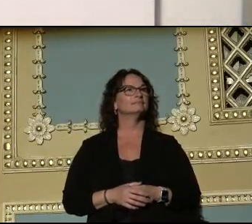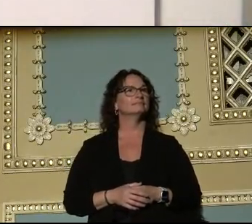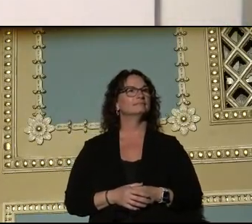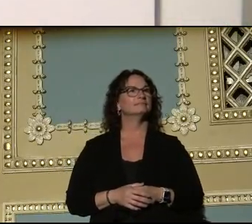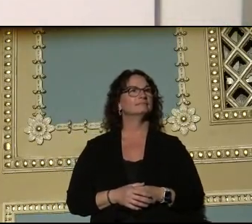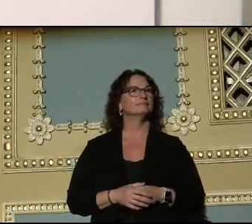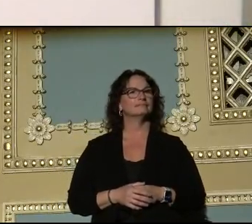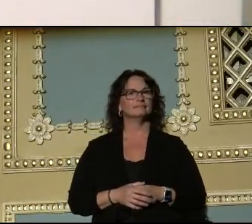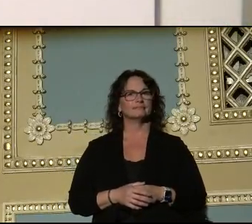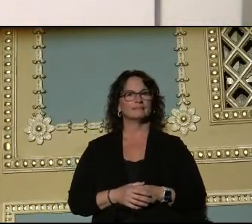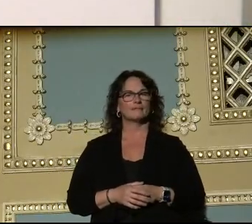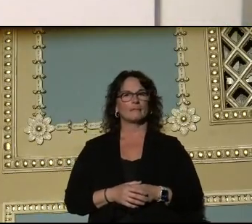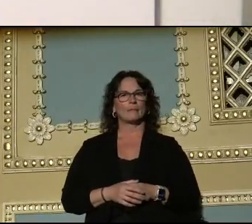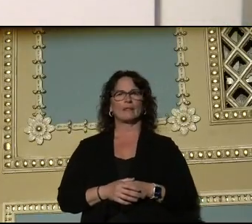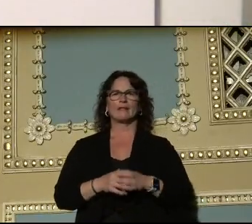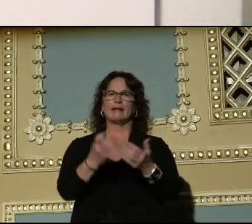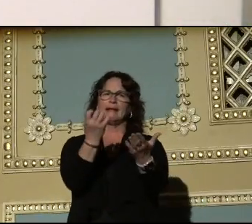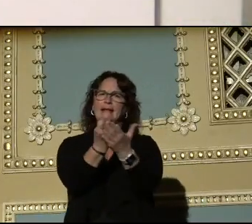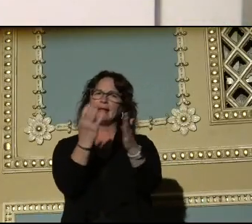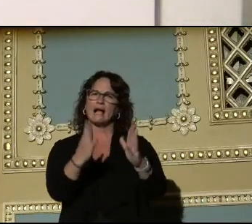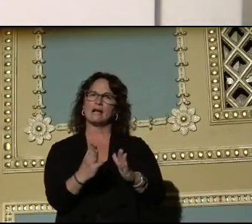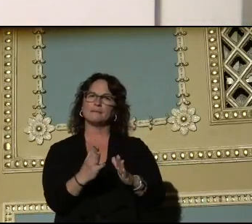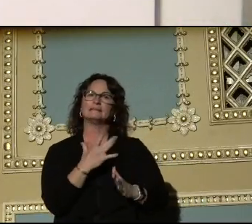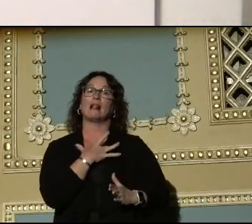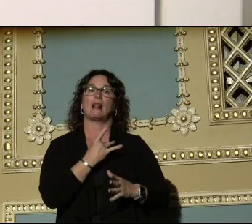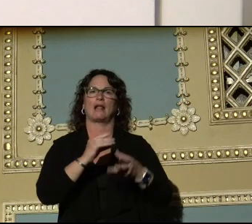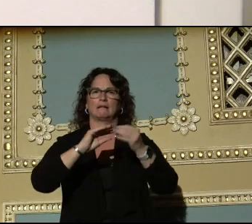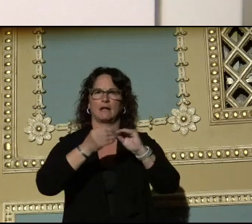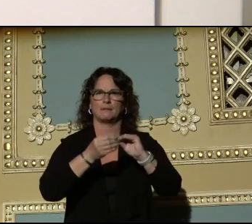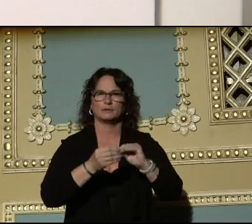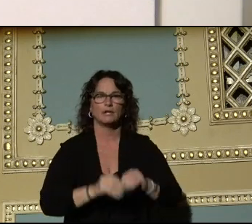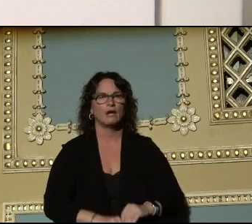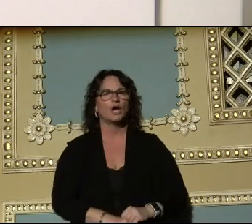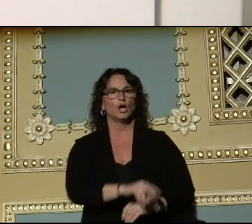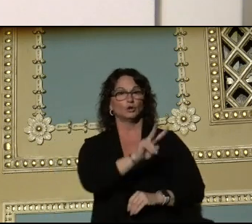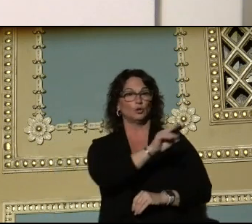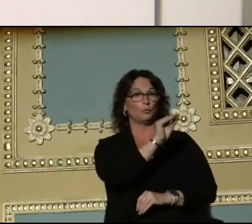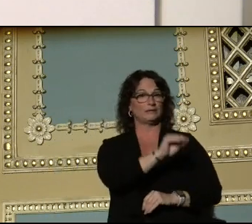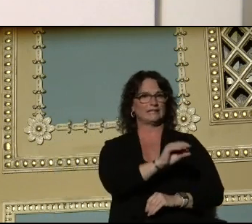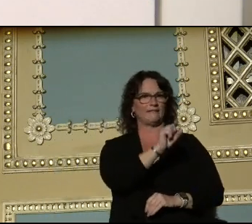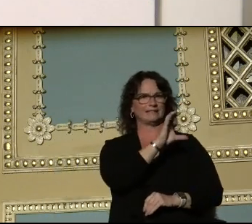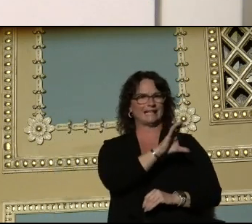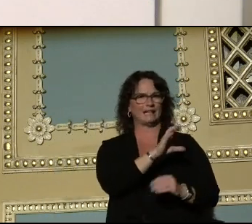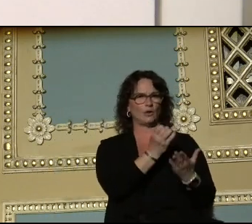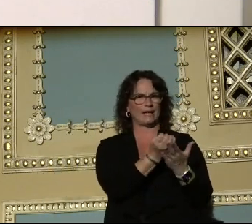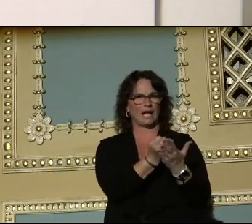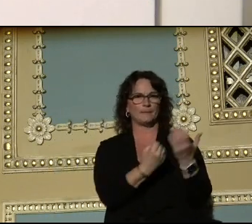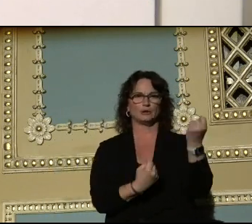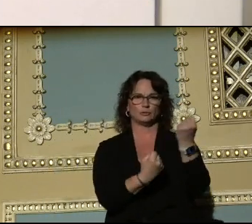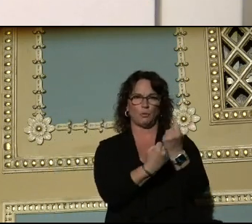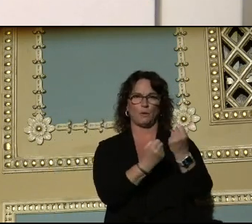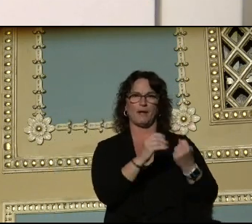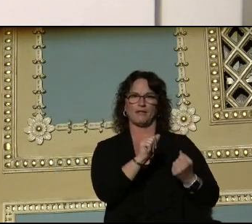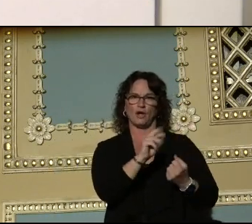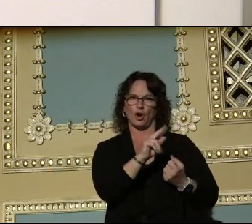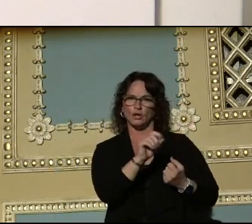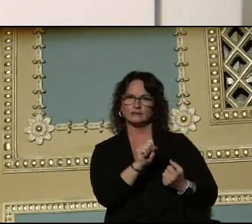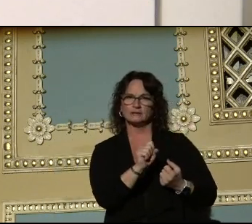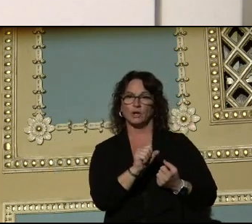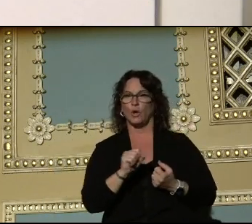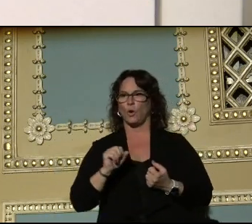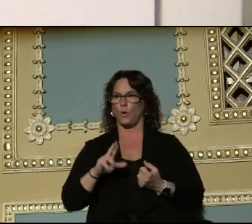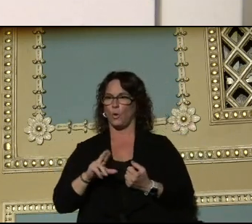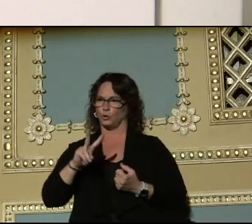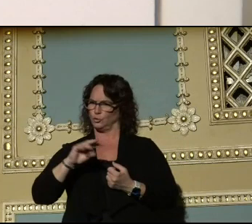Economists like to talk in numbers, like the fact that 2% of the St. Cloud economy is supported by the arts, or that nearly that share of workers in